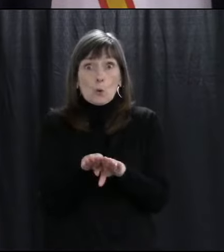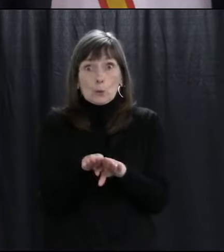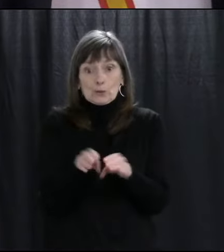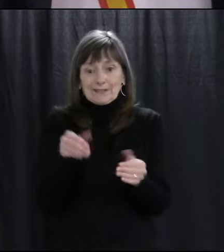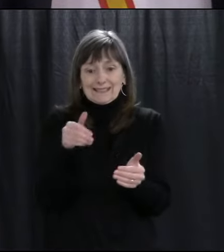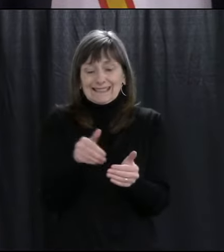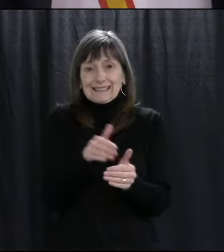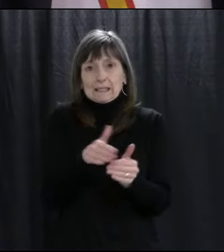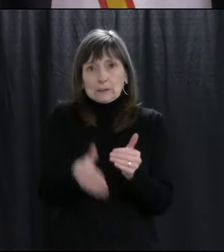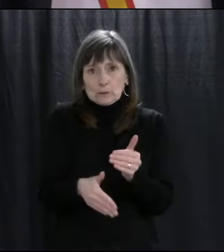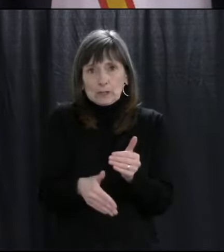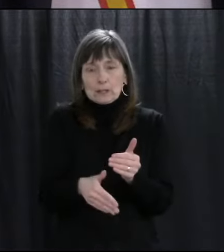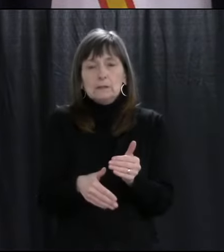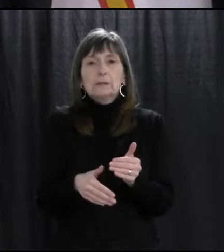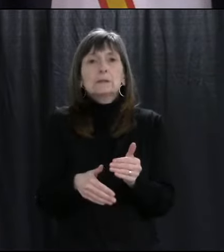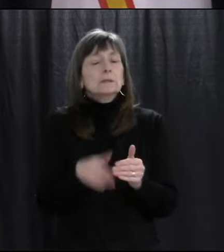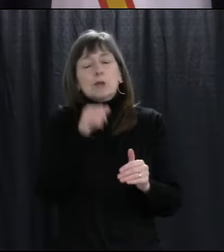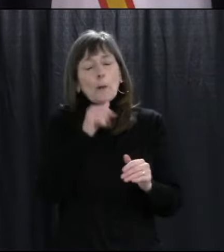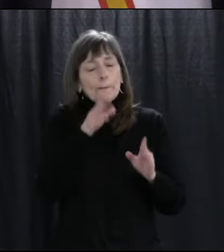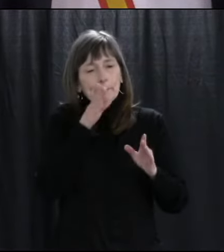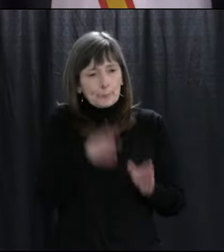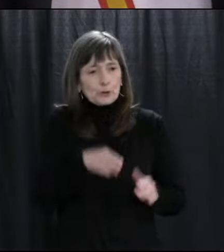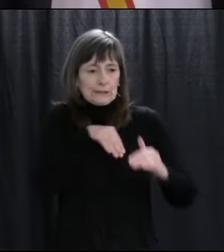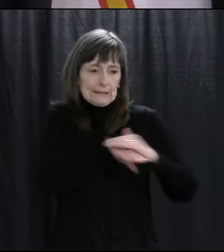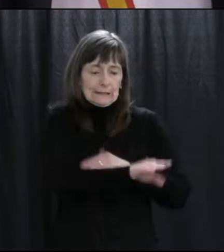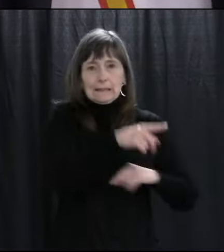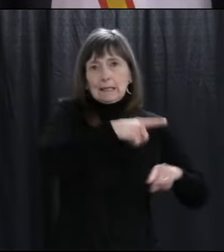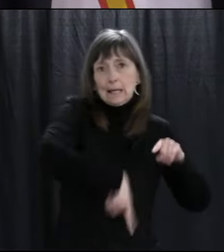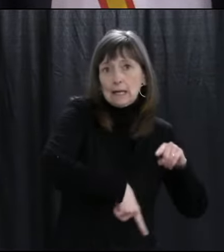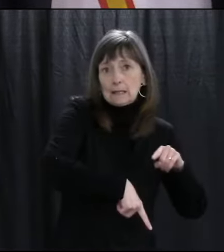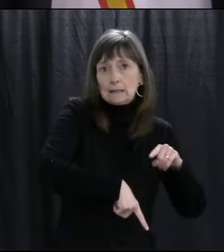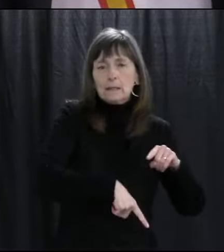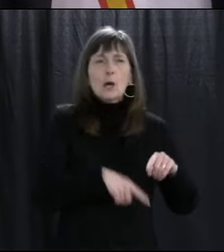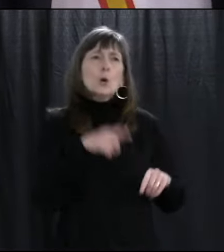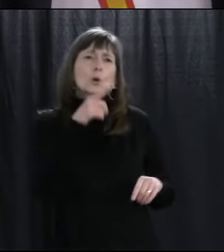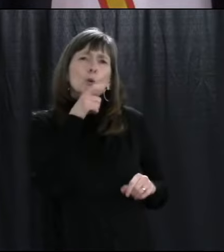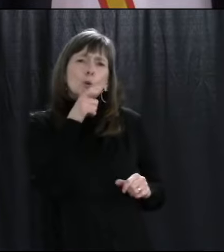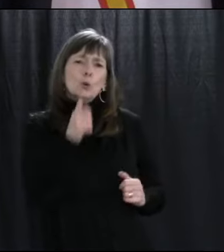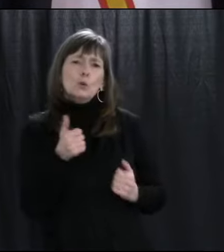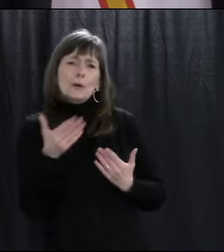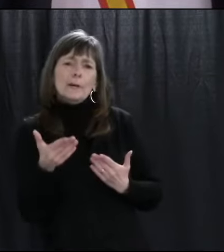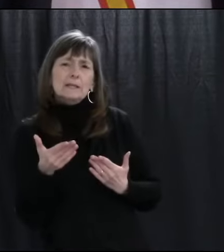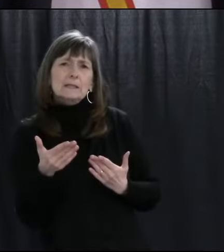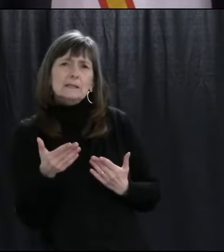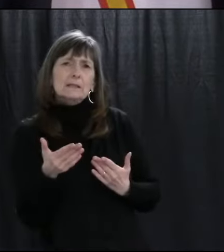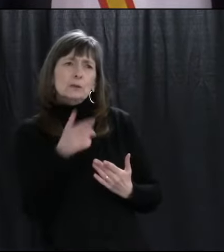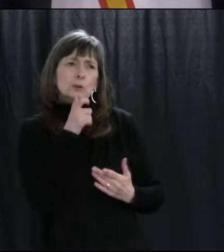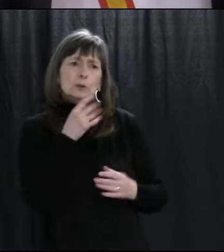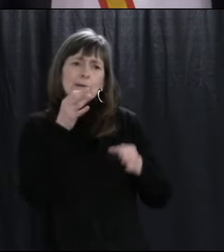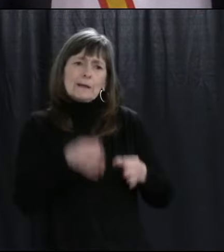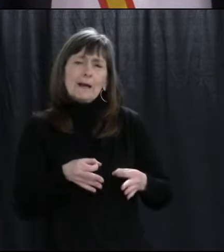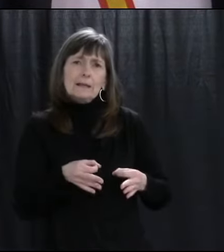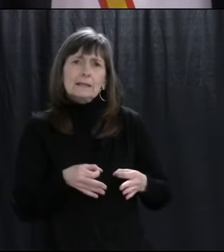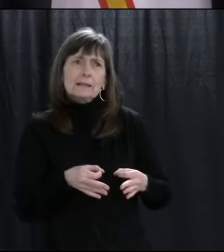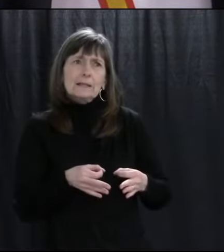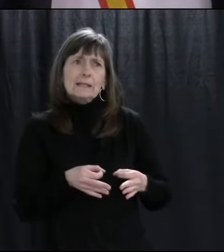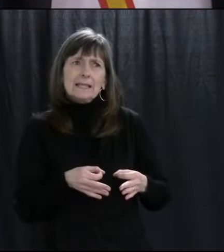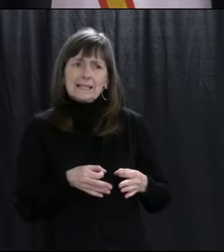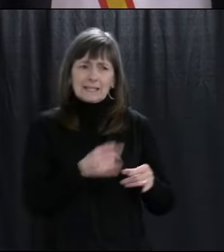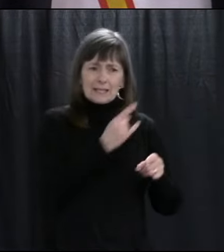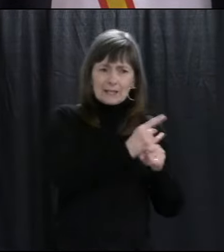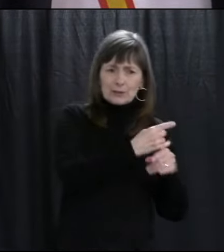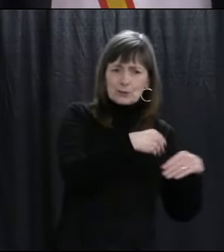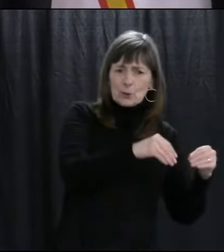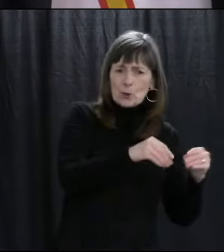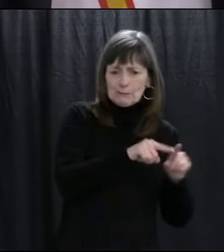to in-person visits. Was that something that was done on your recommendation? Because a lot of people are saying, well, hold on, how's that any different from a grocery store